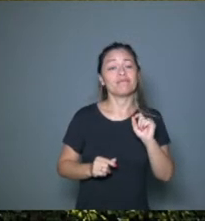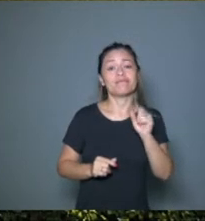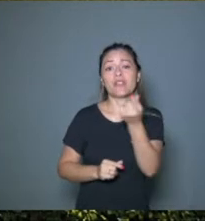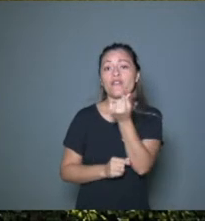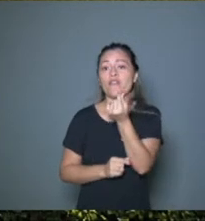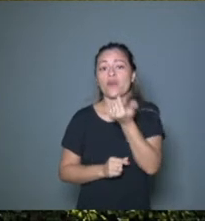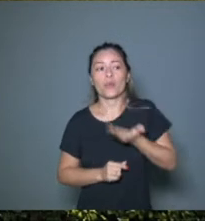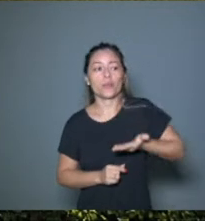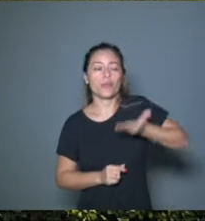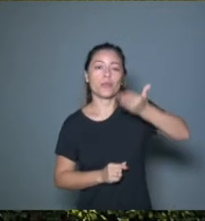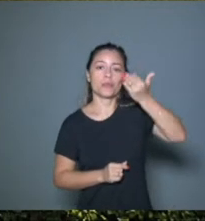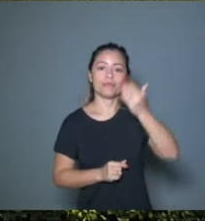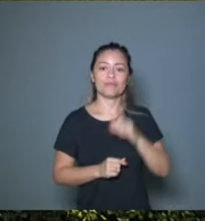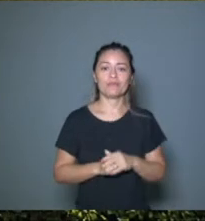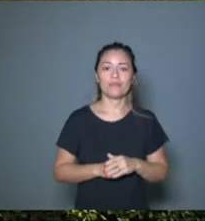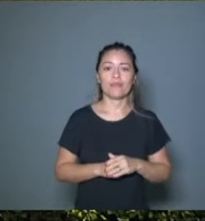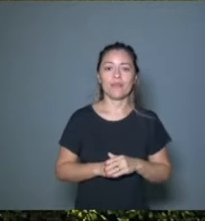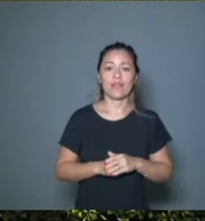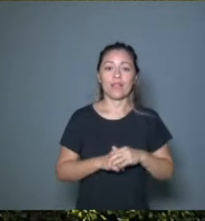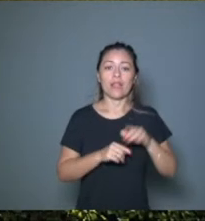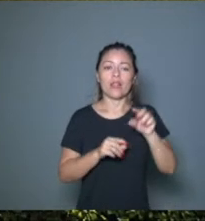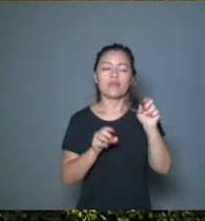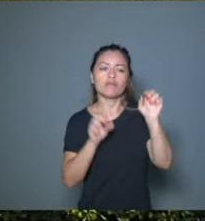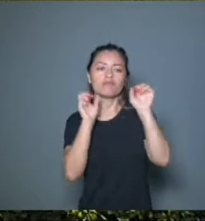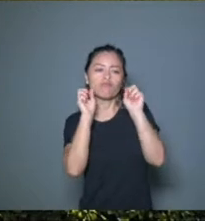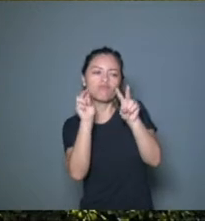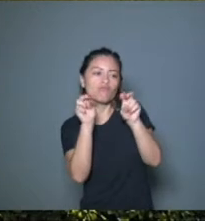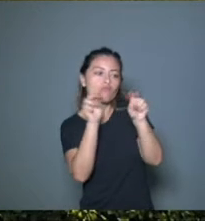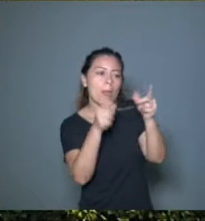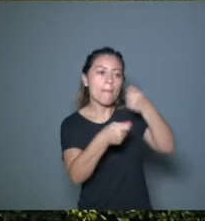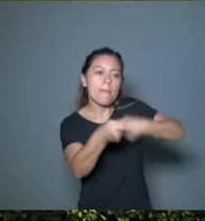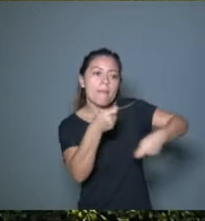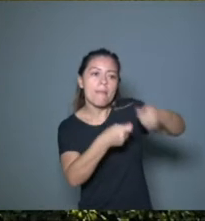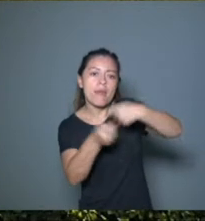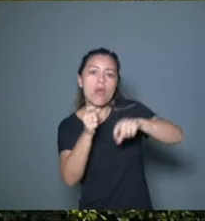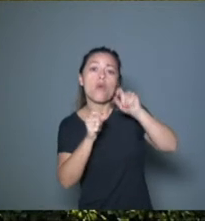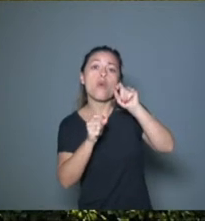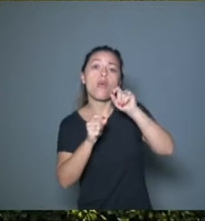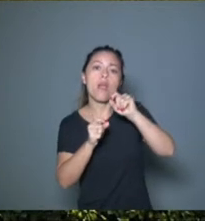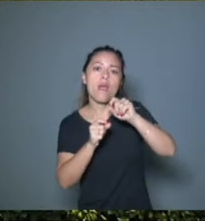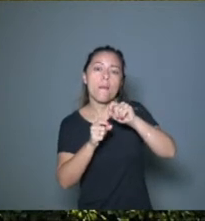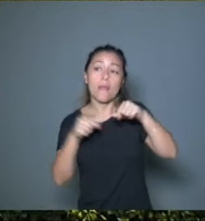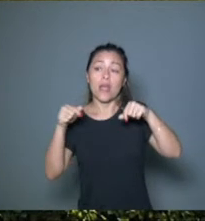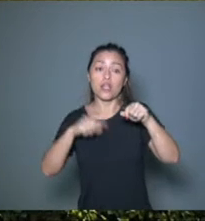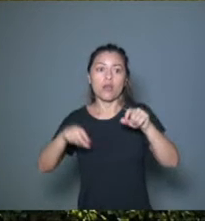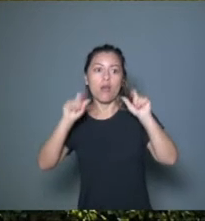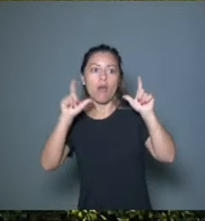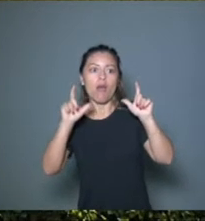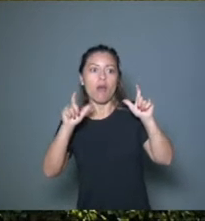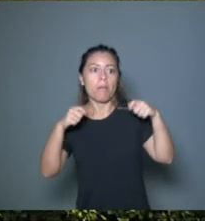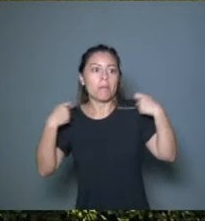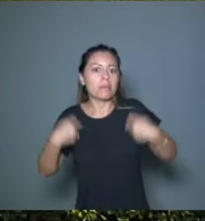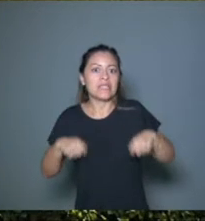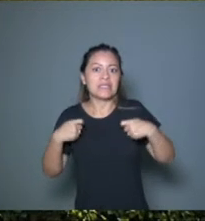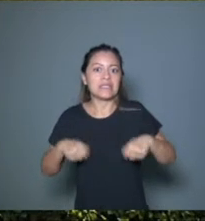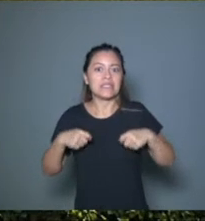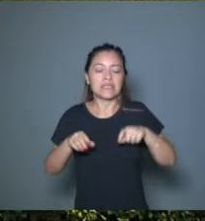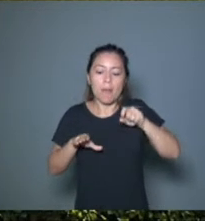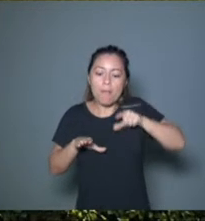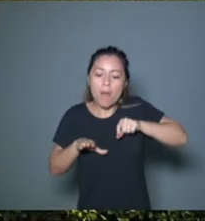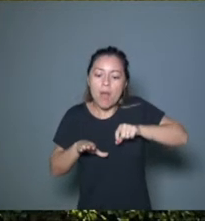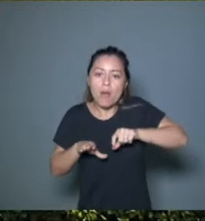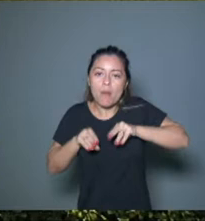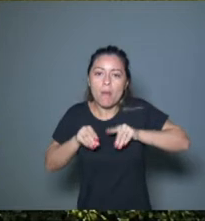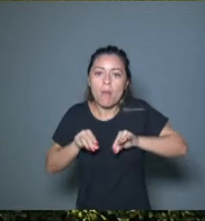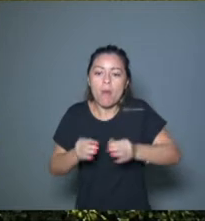So that's why prices are high. So what is the market saying to Brazilian and global producers or growers?